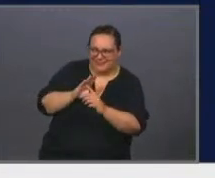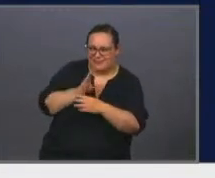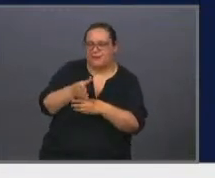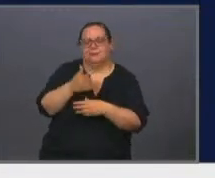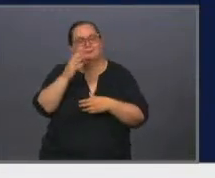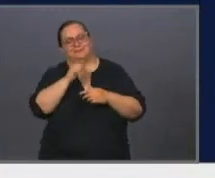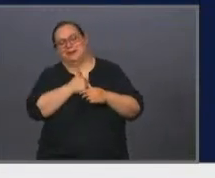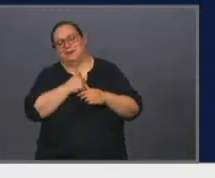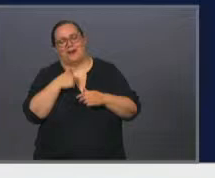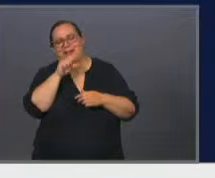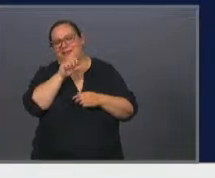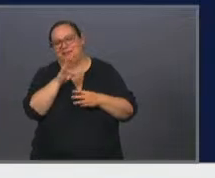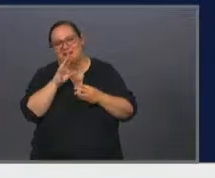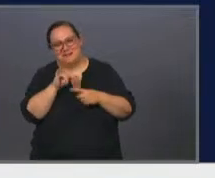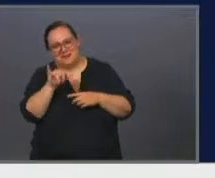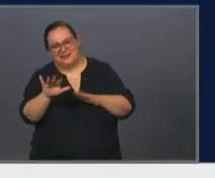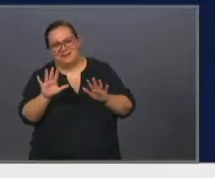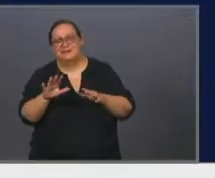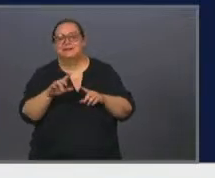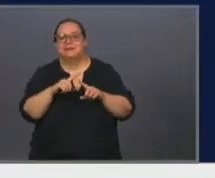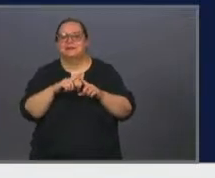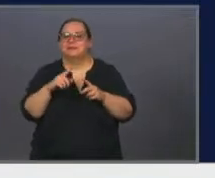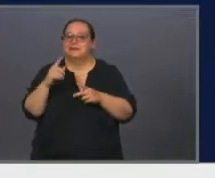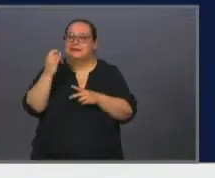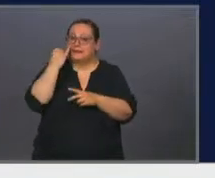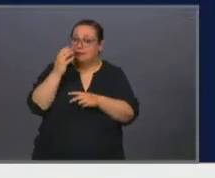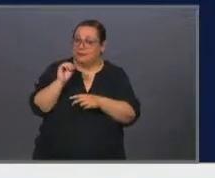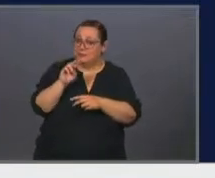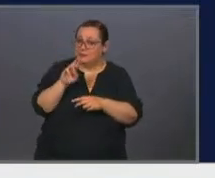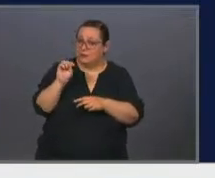if Mr. Moore has anything he wants to add to that.